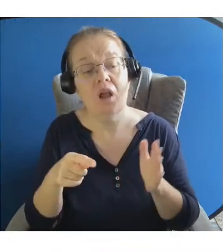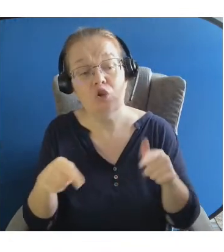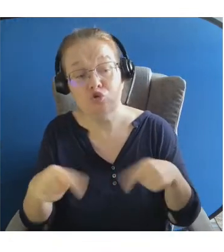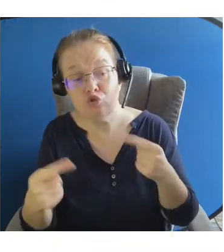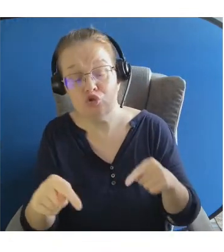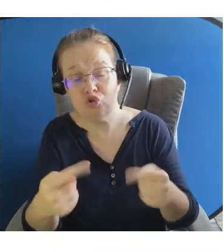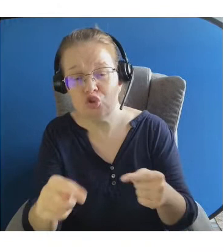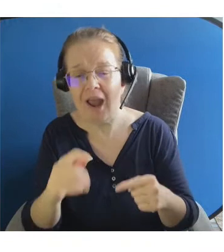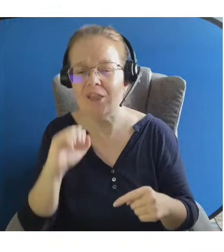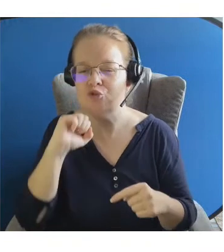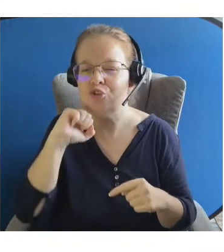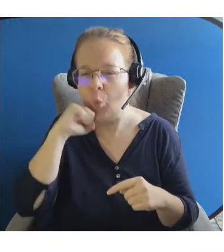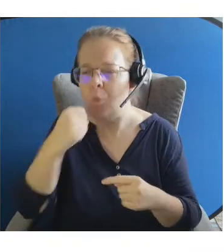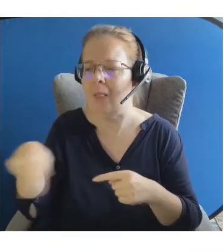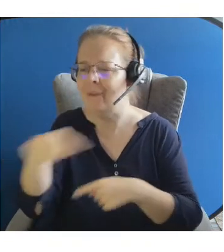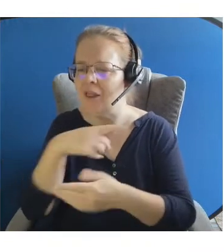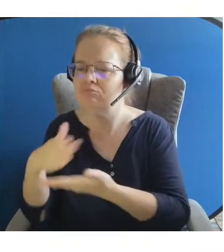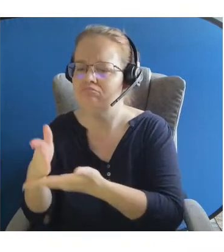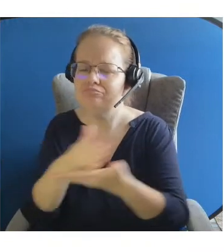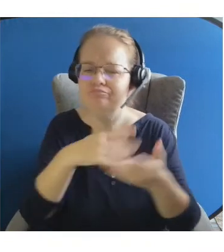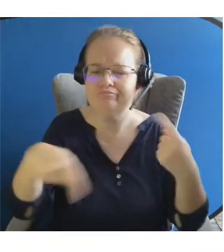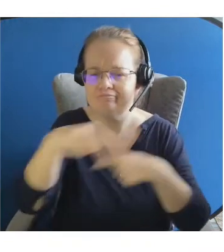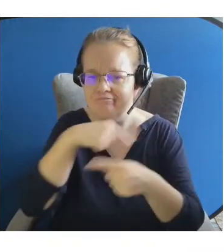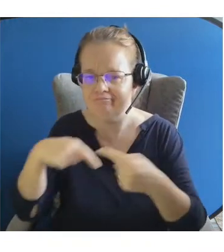but by the